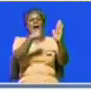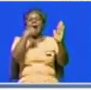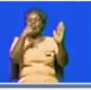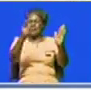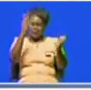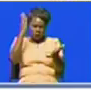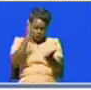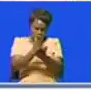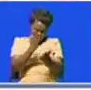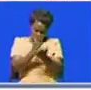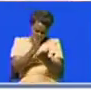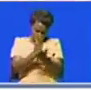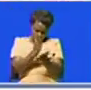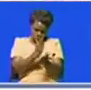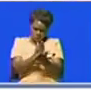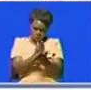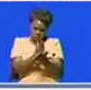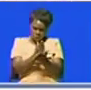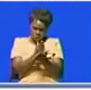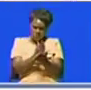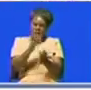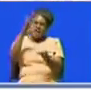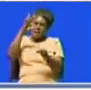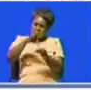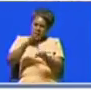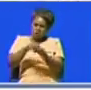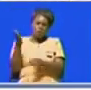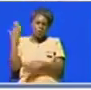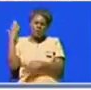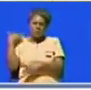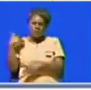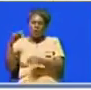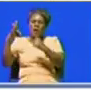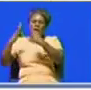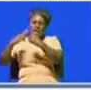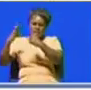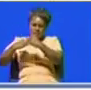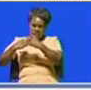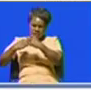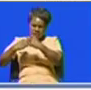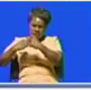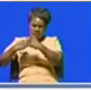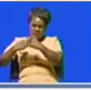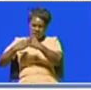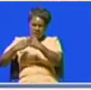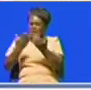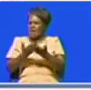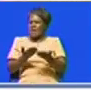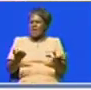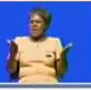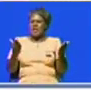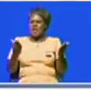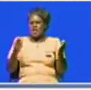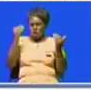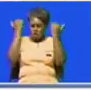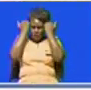you for a fact that given the way the elections, presidential elections are conducted on 8th of August, any rational